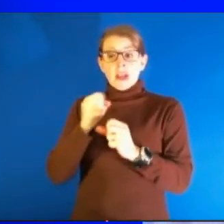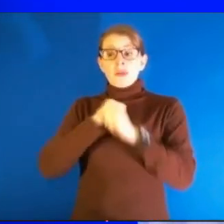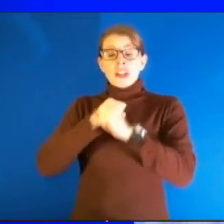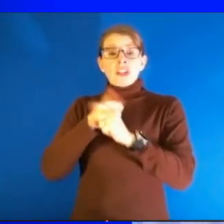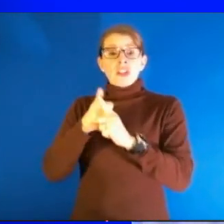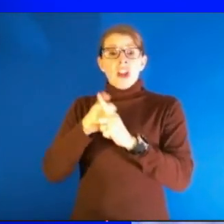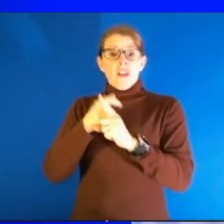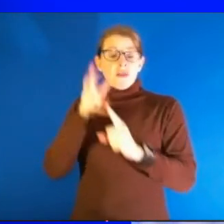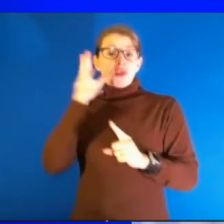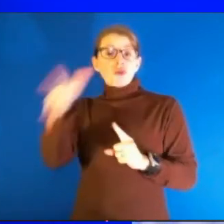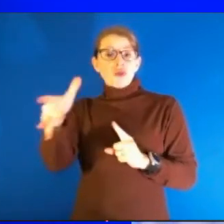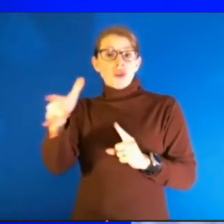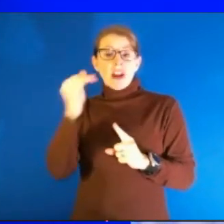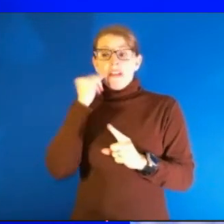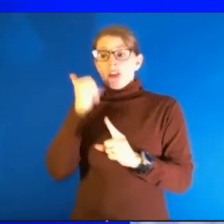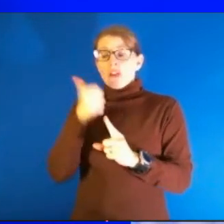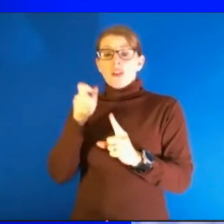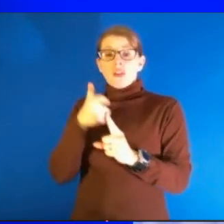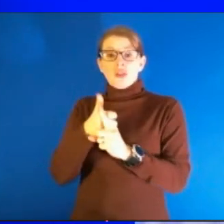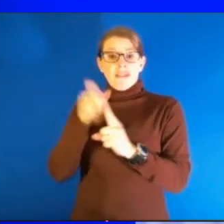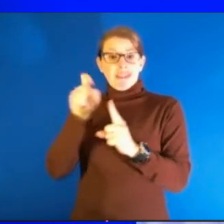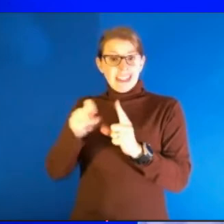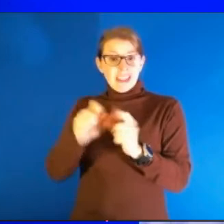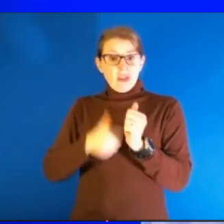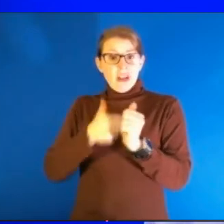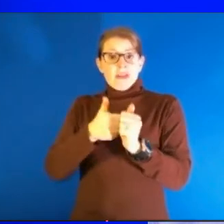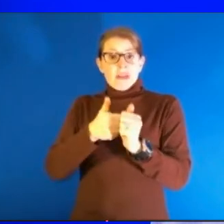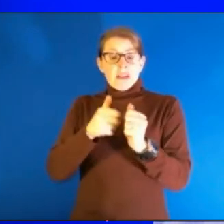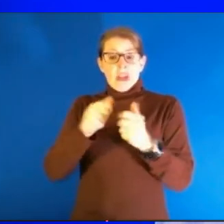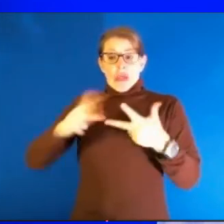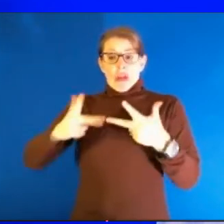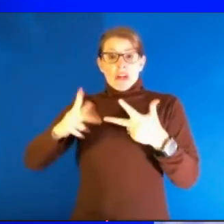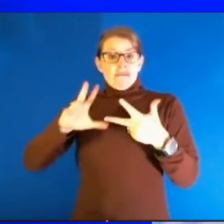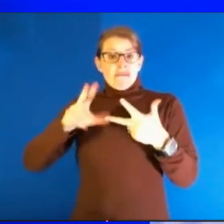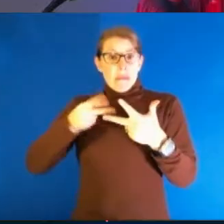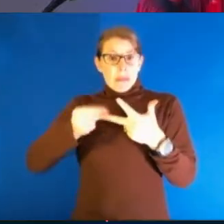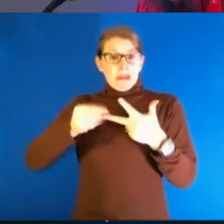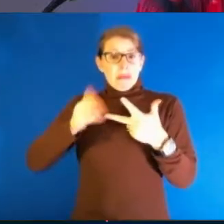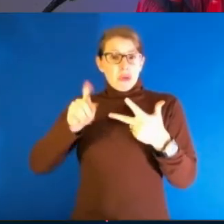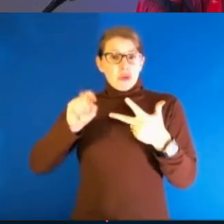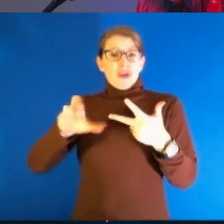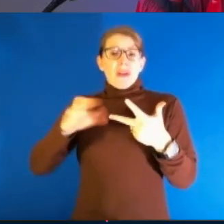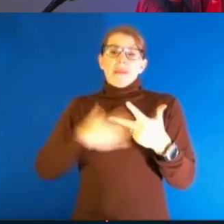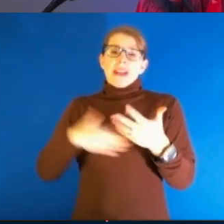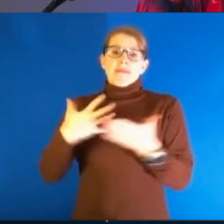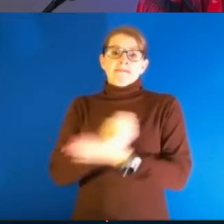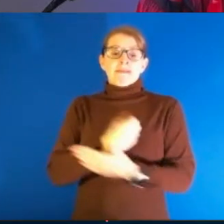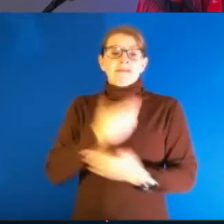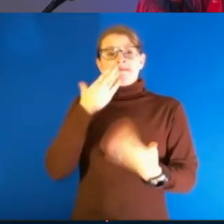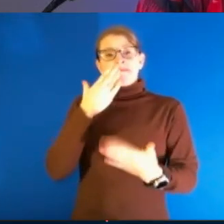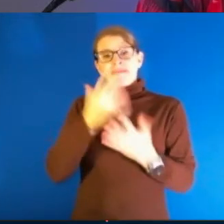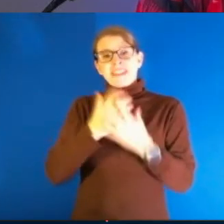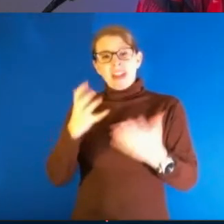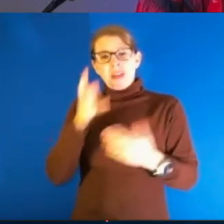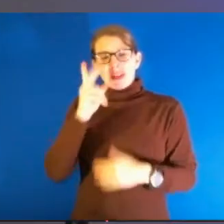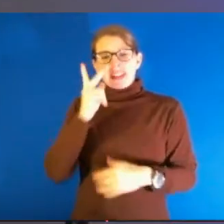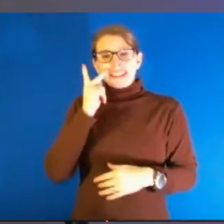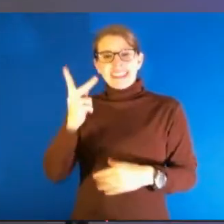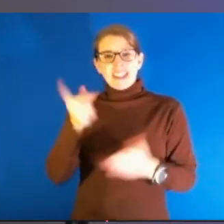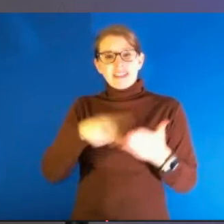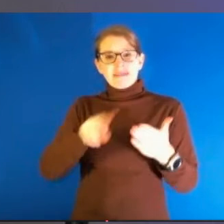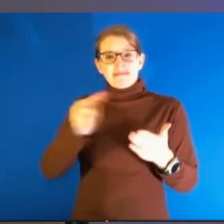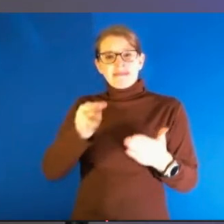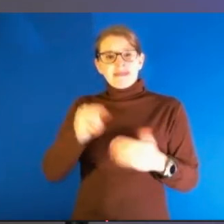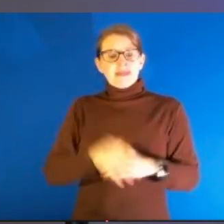vaccinated. If you need to get up to date with your booster, please go do that. Dr. Hawkinson, thanks so much. We'll see you on Monday. And Dr.